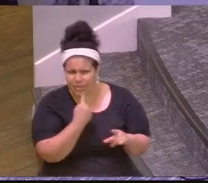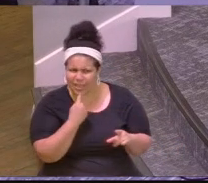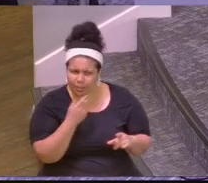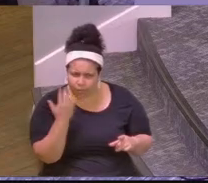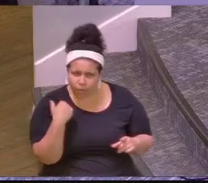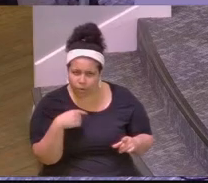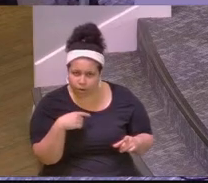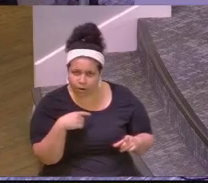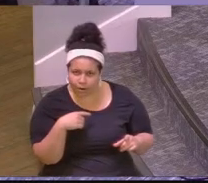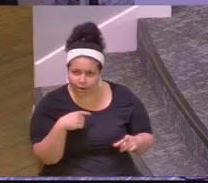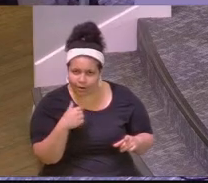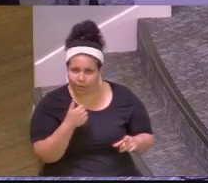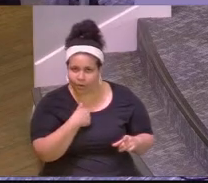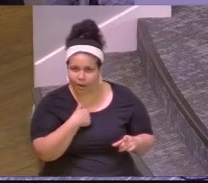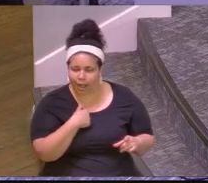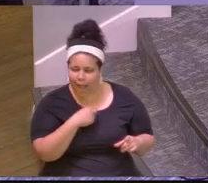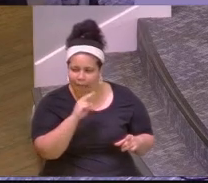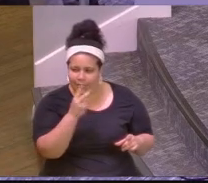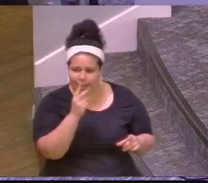said.